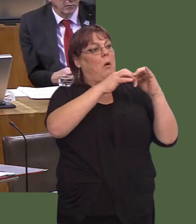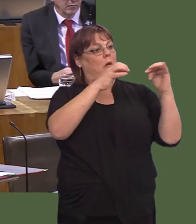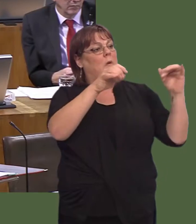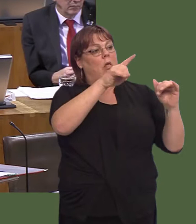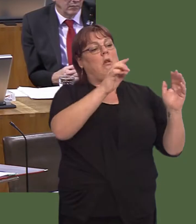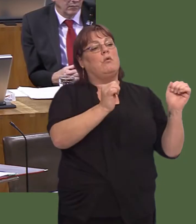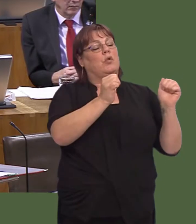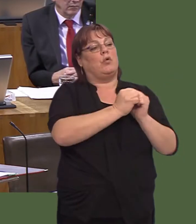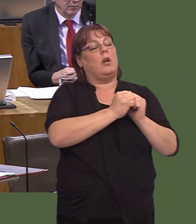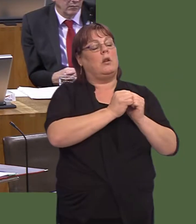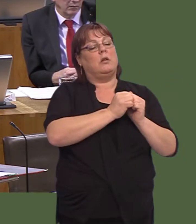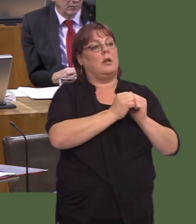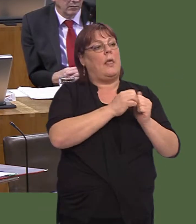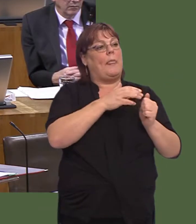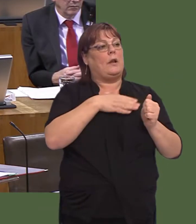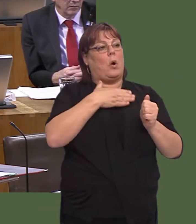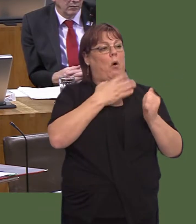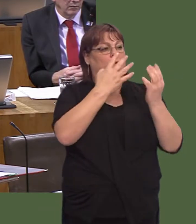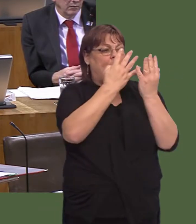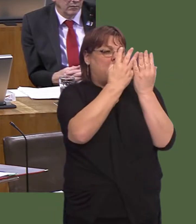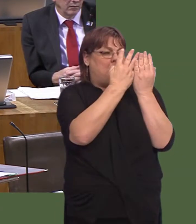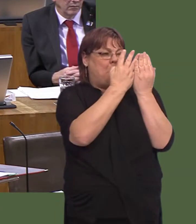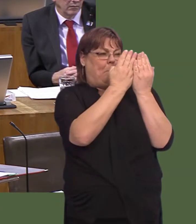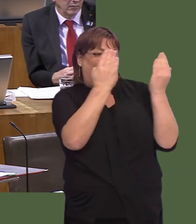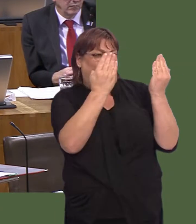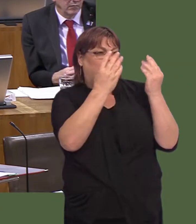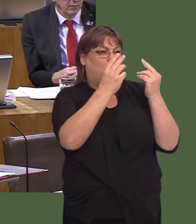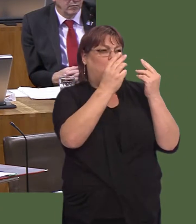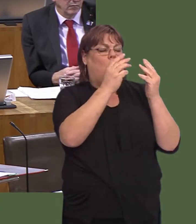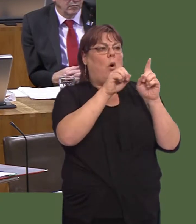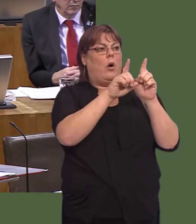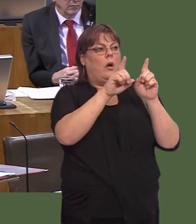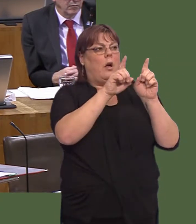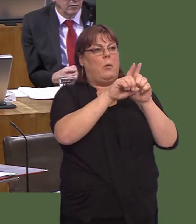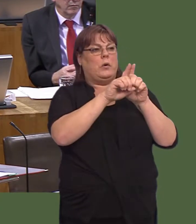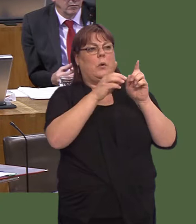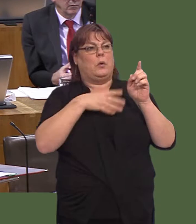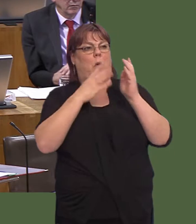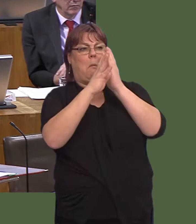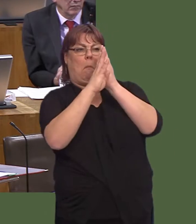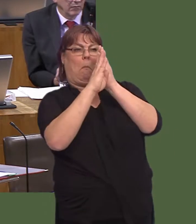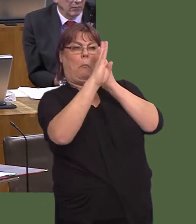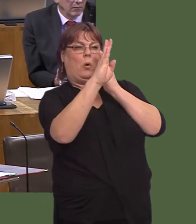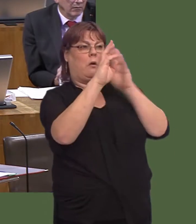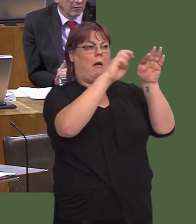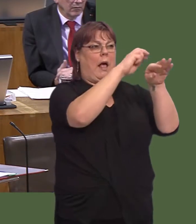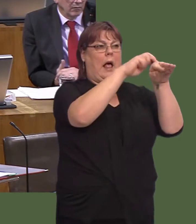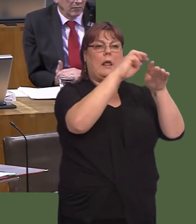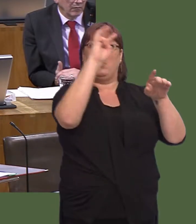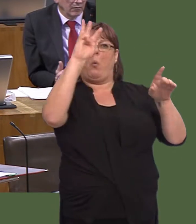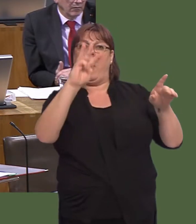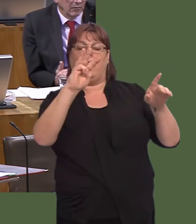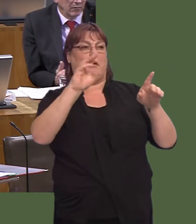share our concerns. The last thing they want to see is a hard border between Wales and Ireland as a maritime border, and we are